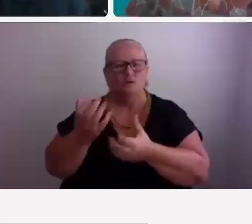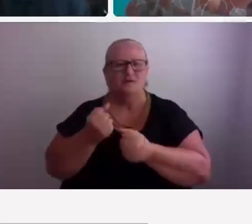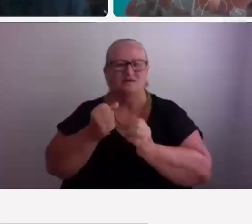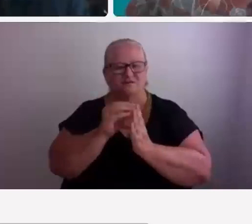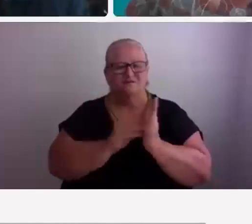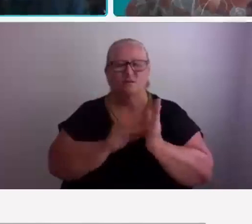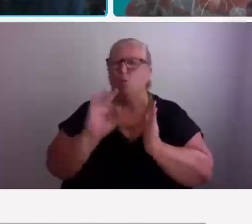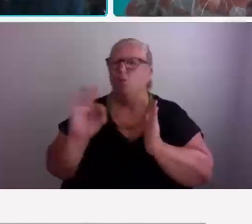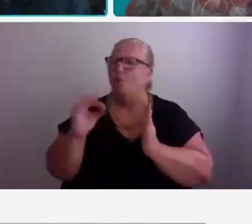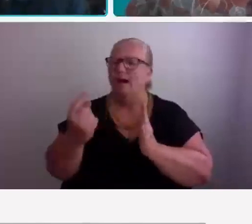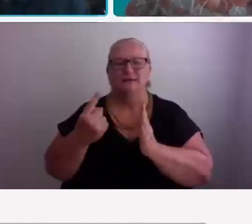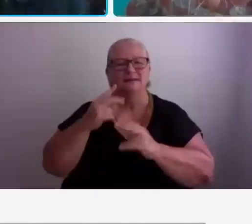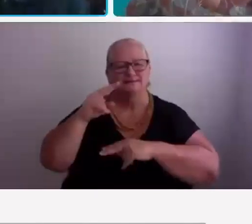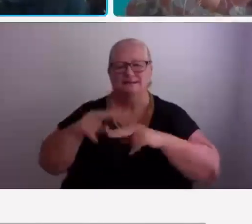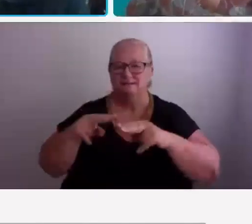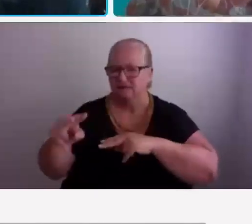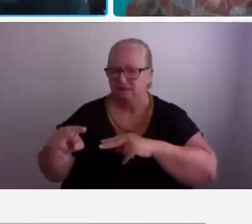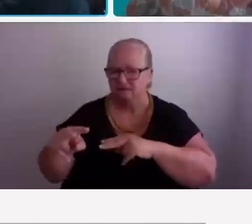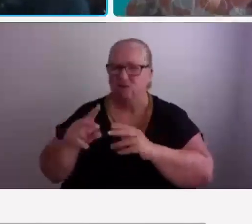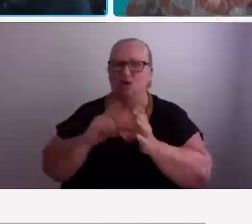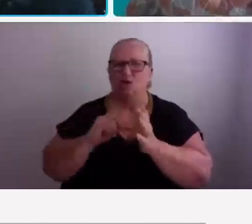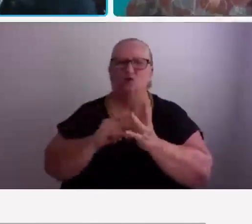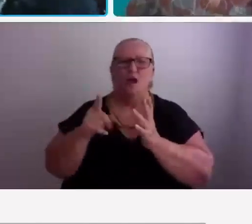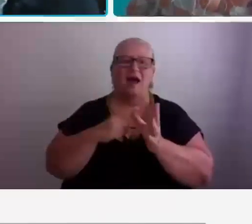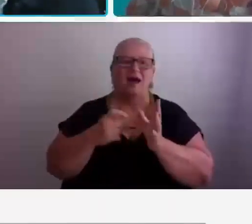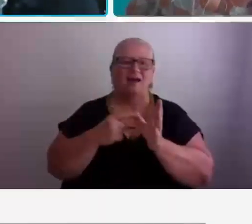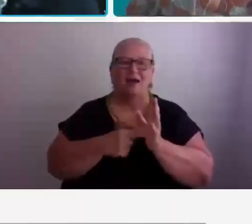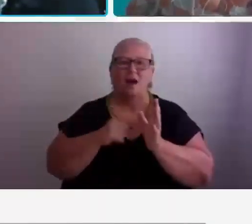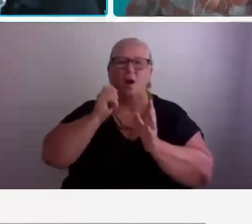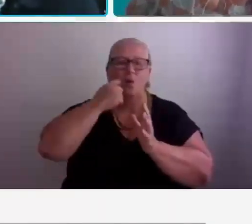assessment. So ACATs will assess towards the,